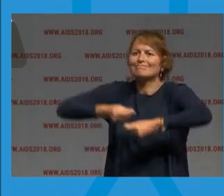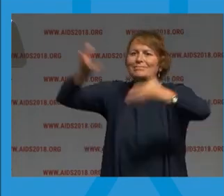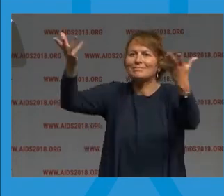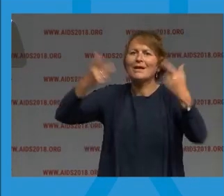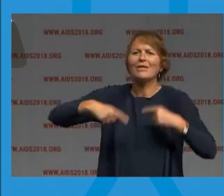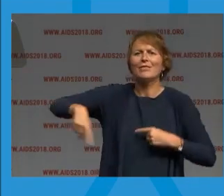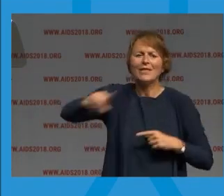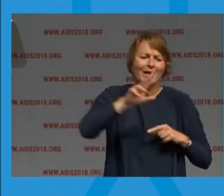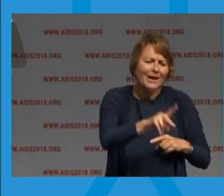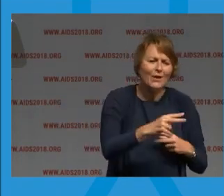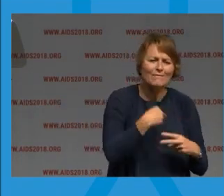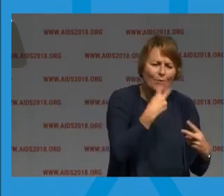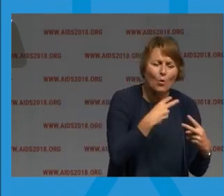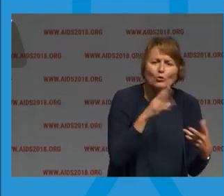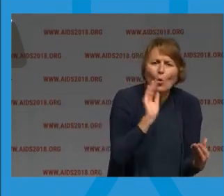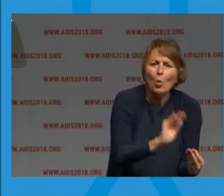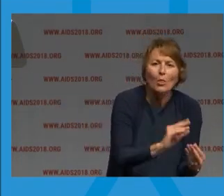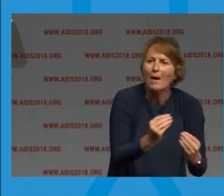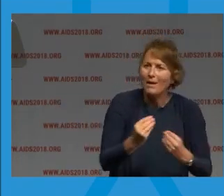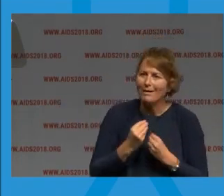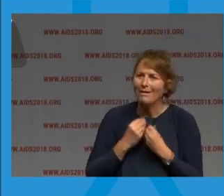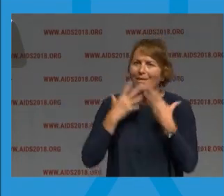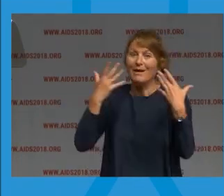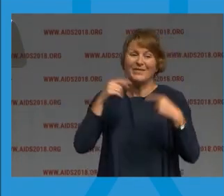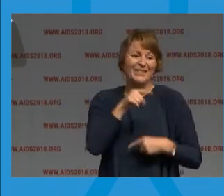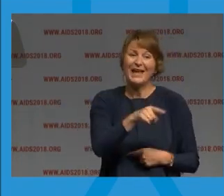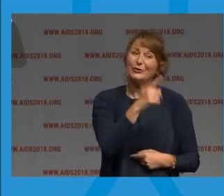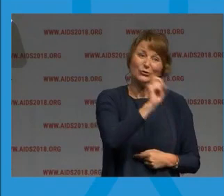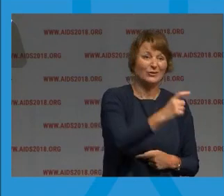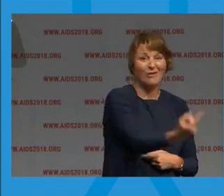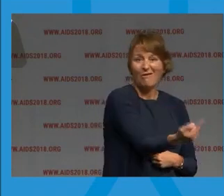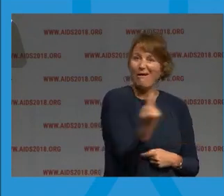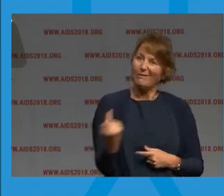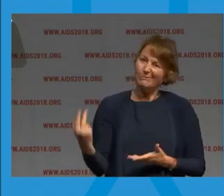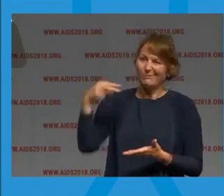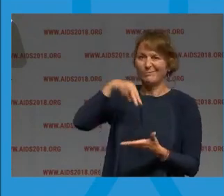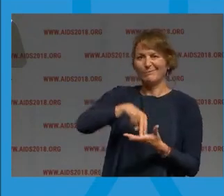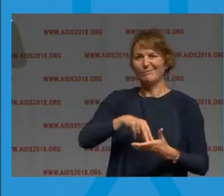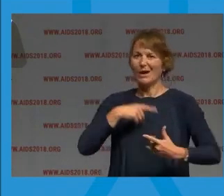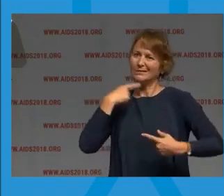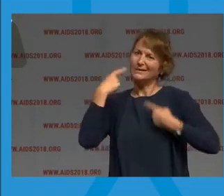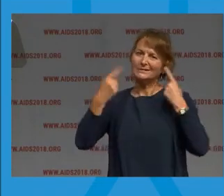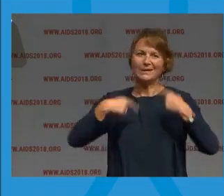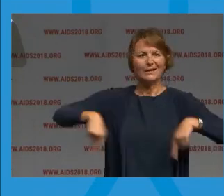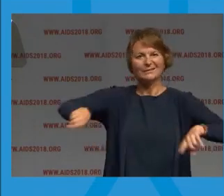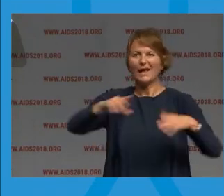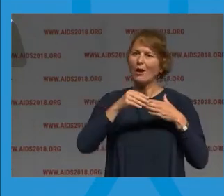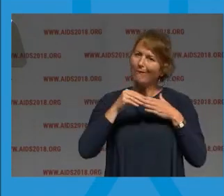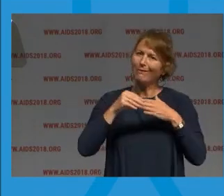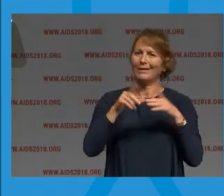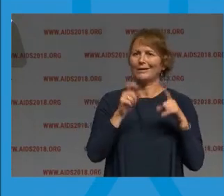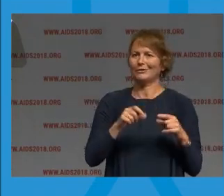their voices. But really, they are the leaders that should be up here on this stage speaking.